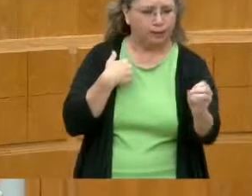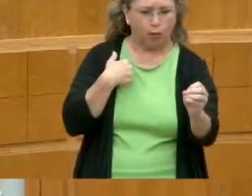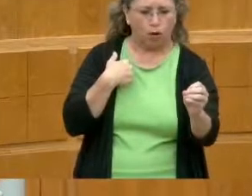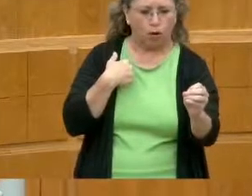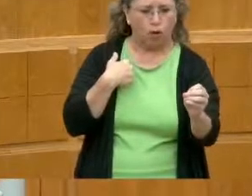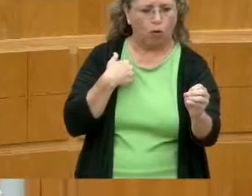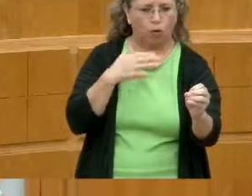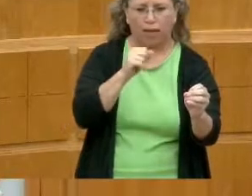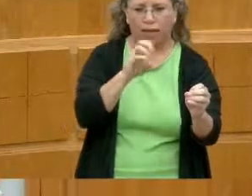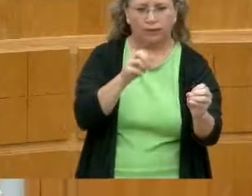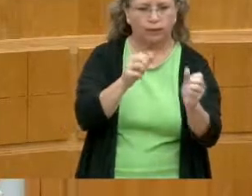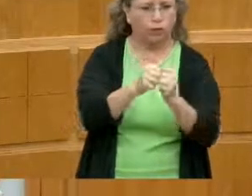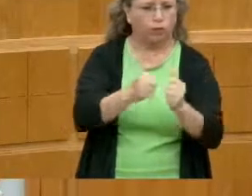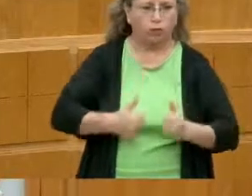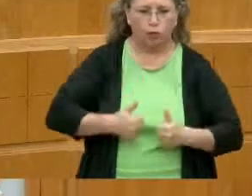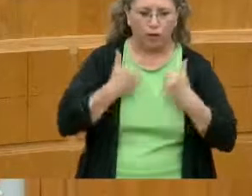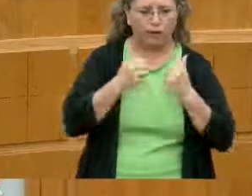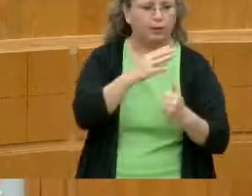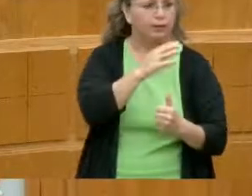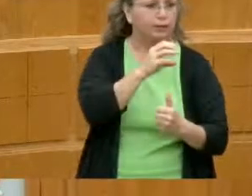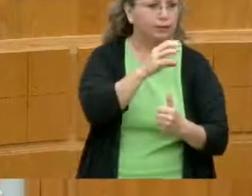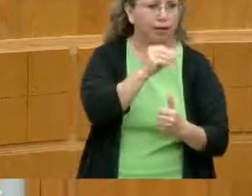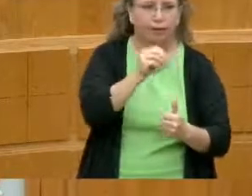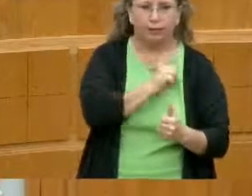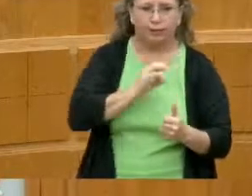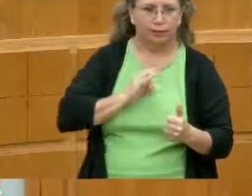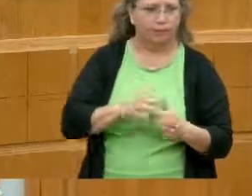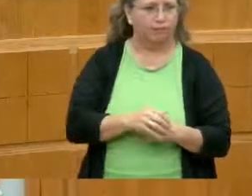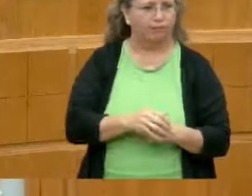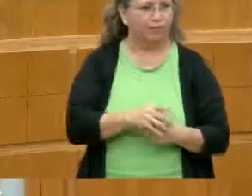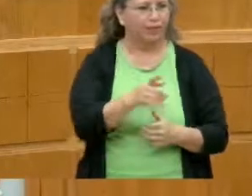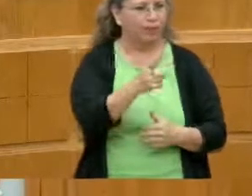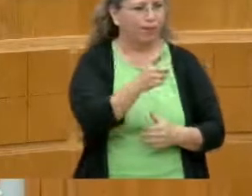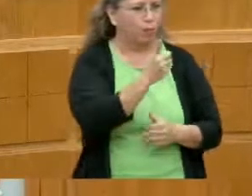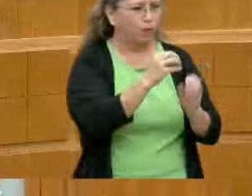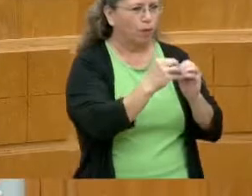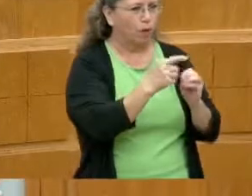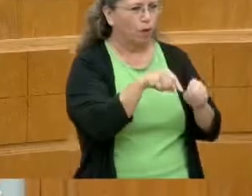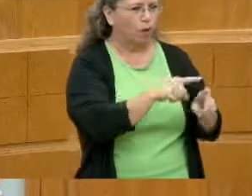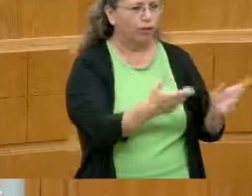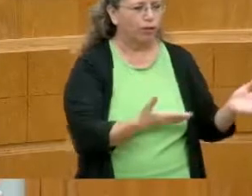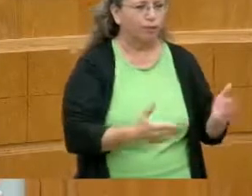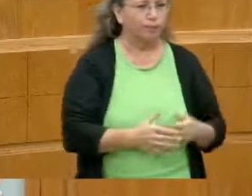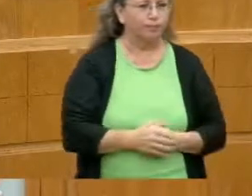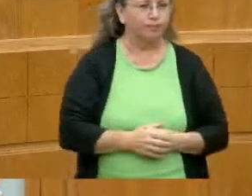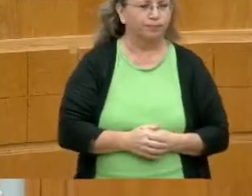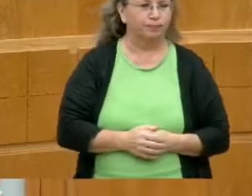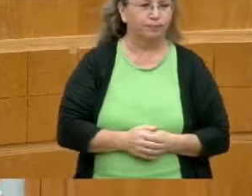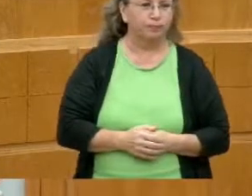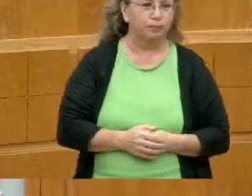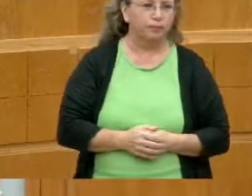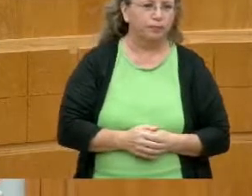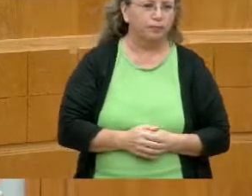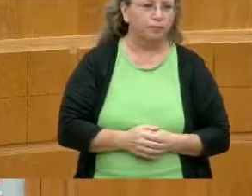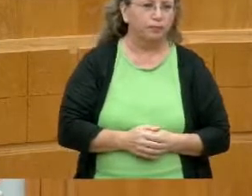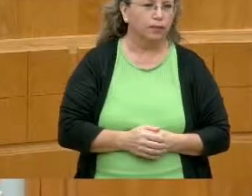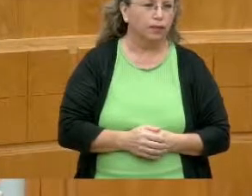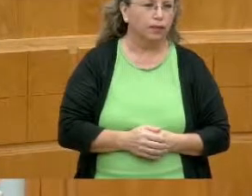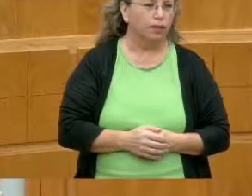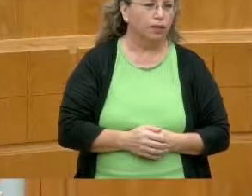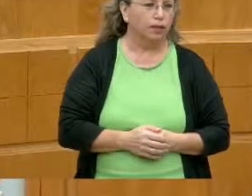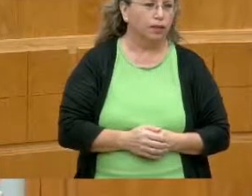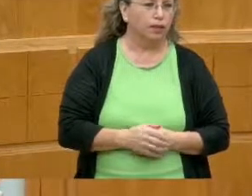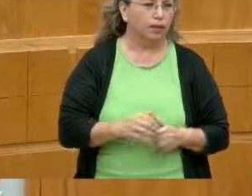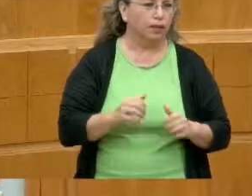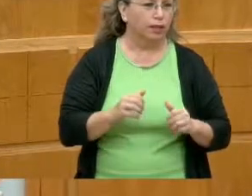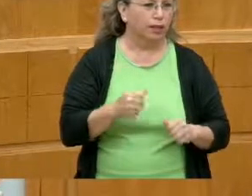or staff. Okay. And I guess while you're up here, Annette, can we have maybe a clarification of